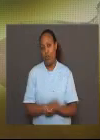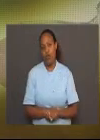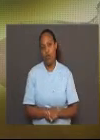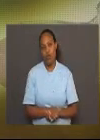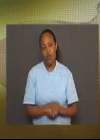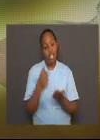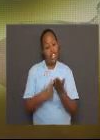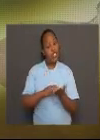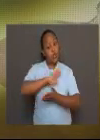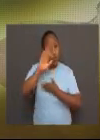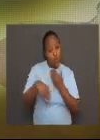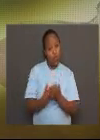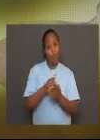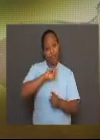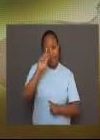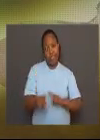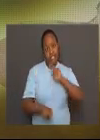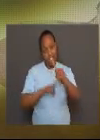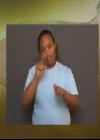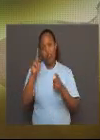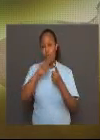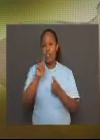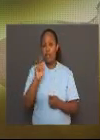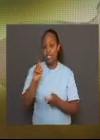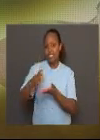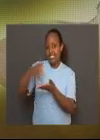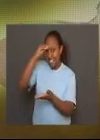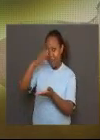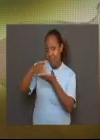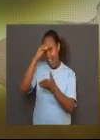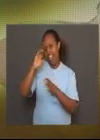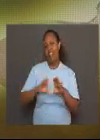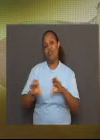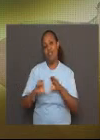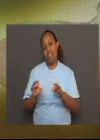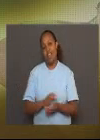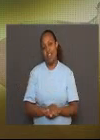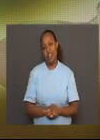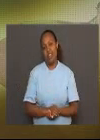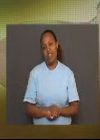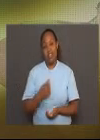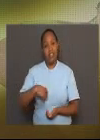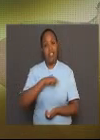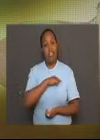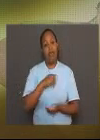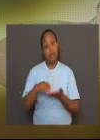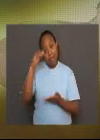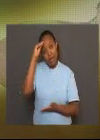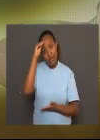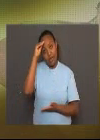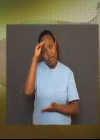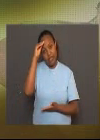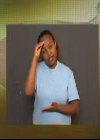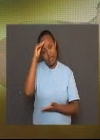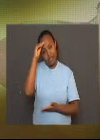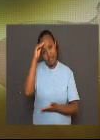All of these questions lead us to learn, and the things that we learn become